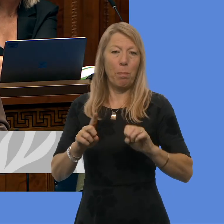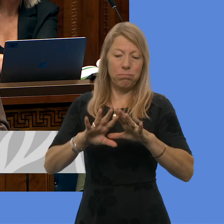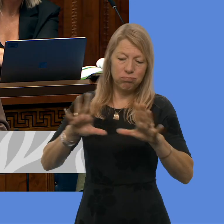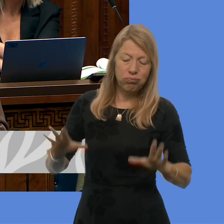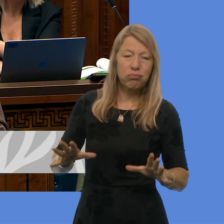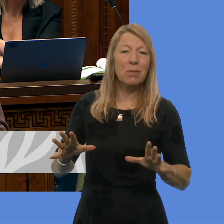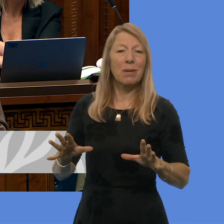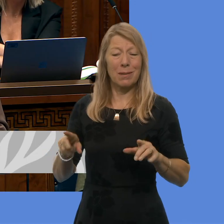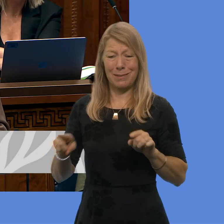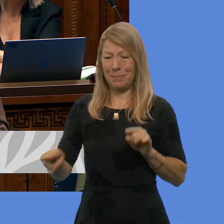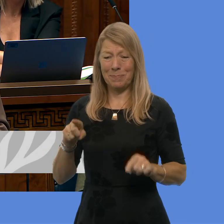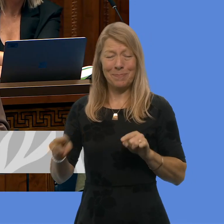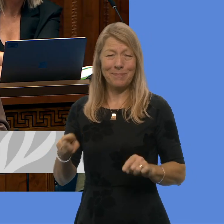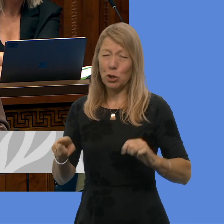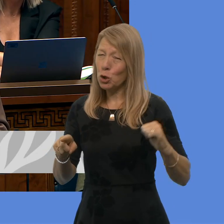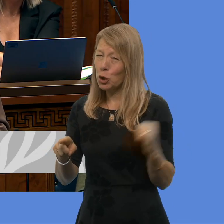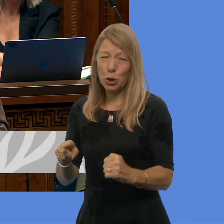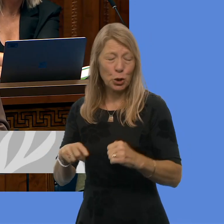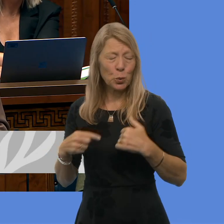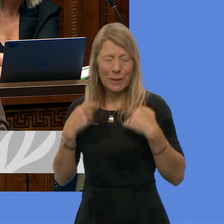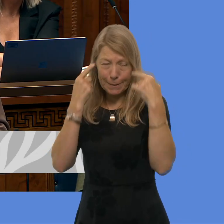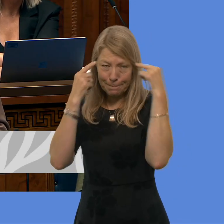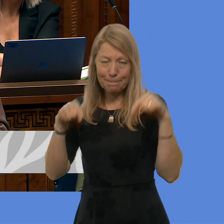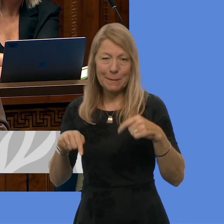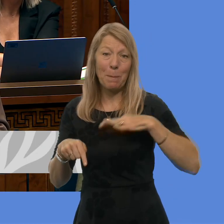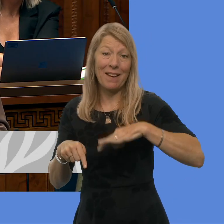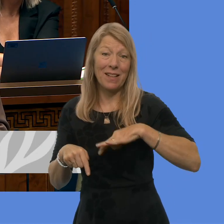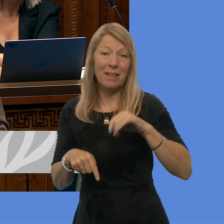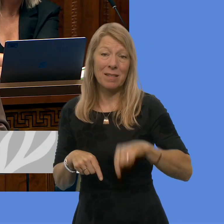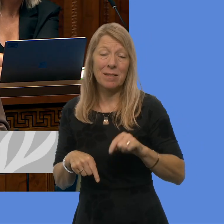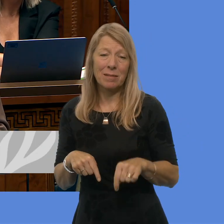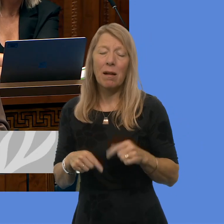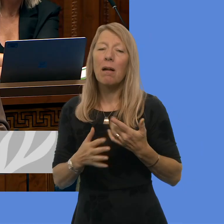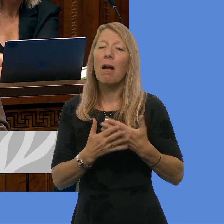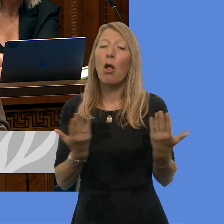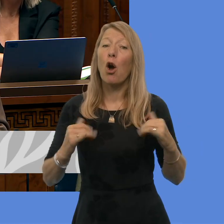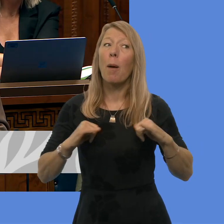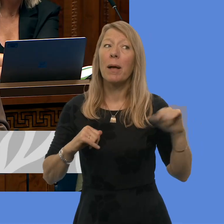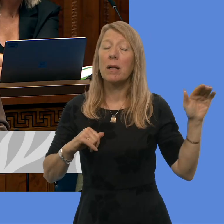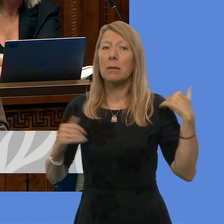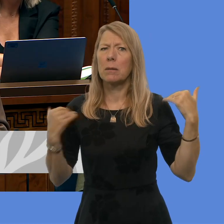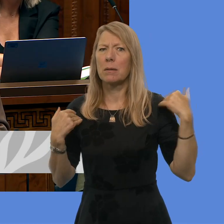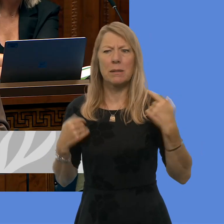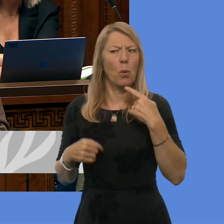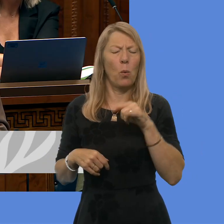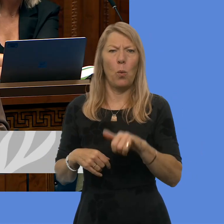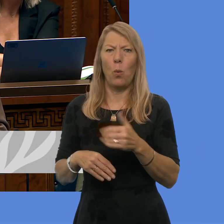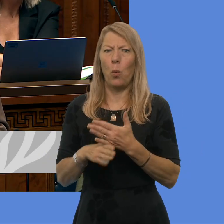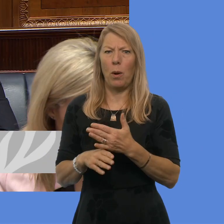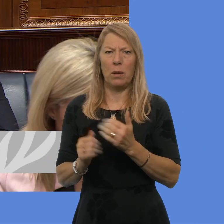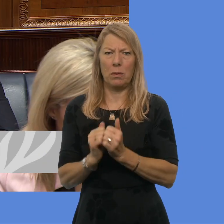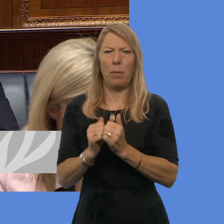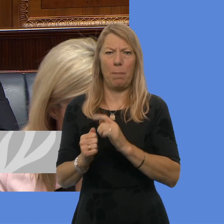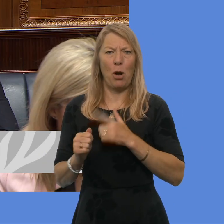other places. So, in fact, there has been companies of late that have pointed to dual market access being the contributor towards their growth. So that's a